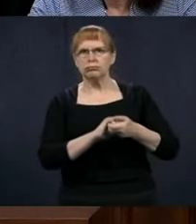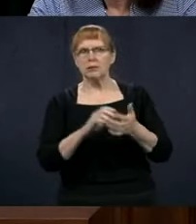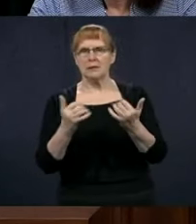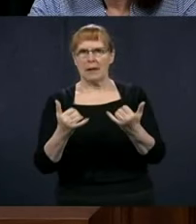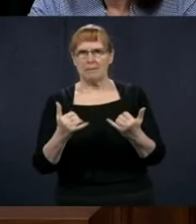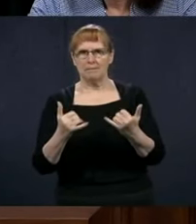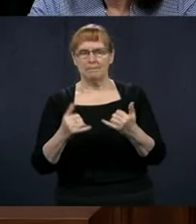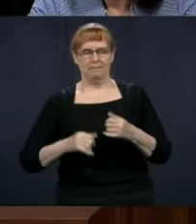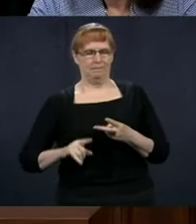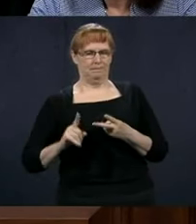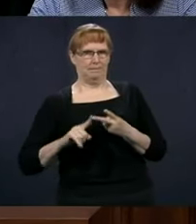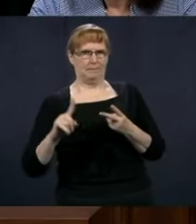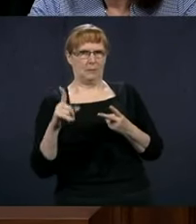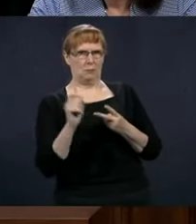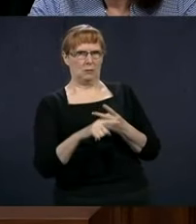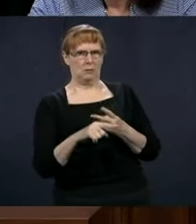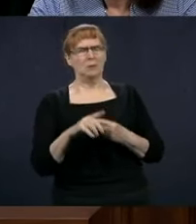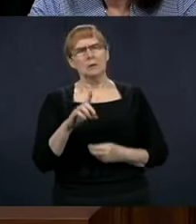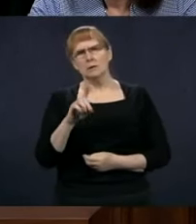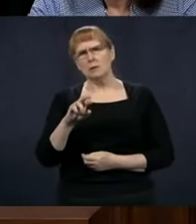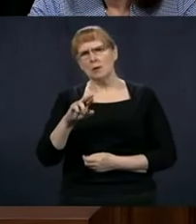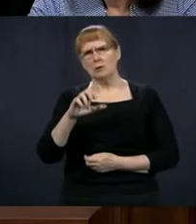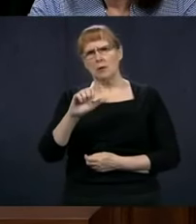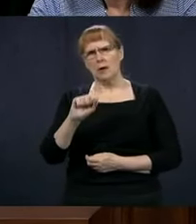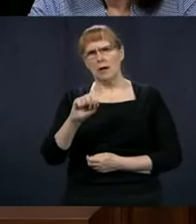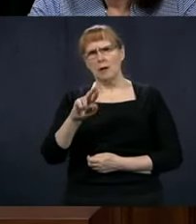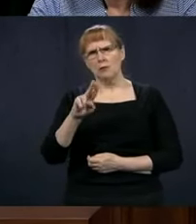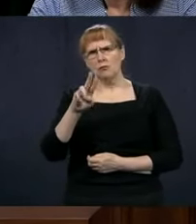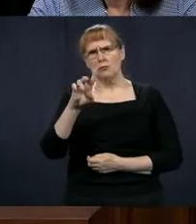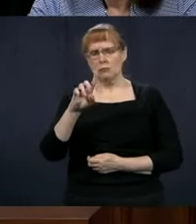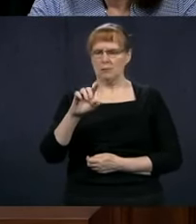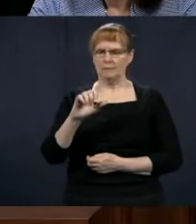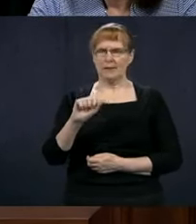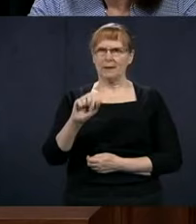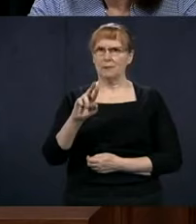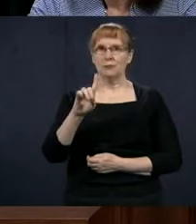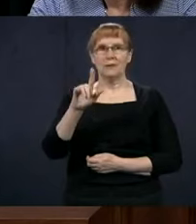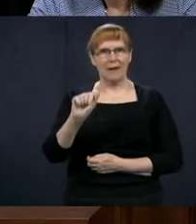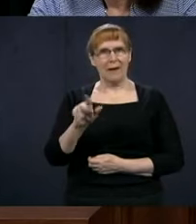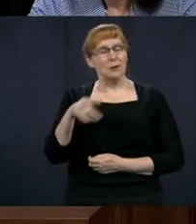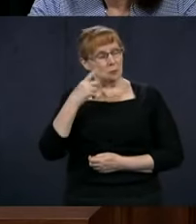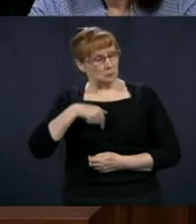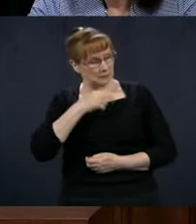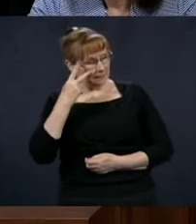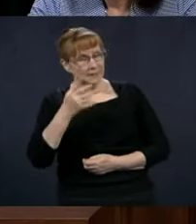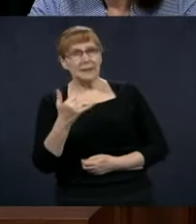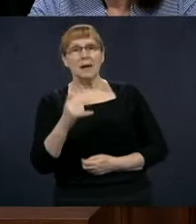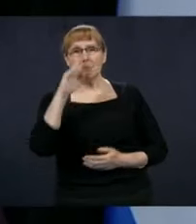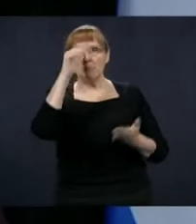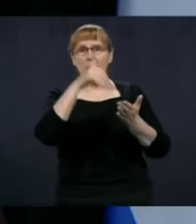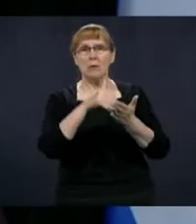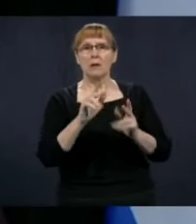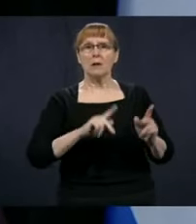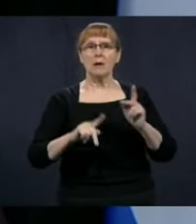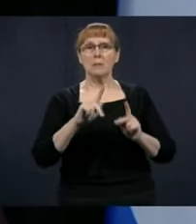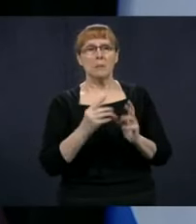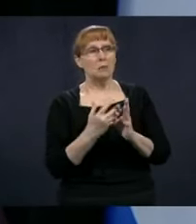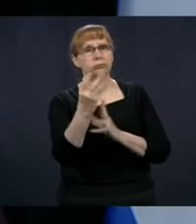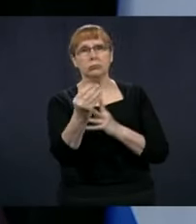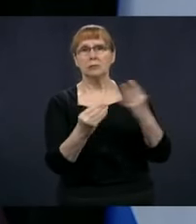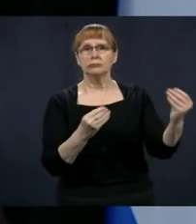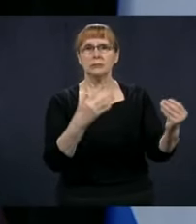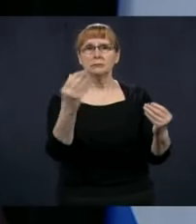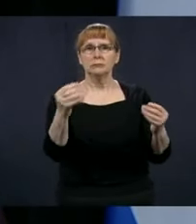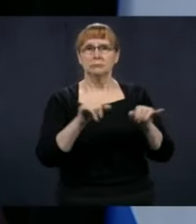We're seeing a deconfinement more and more in Montreal. What kind of surveillance is the public health